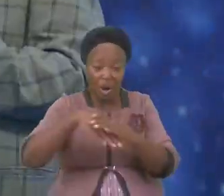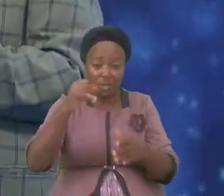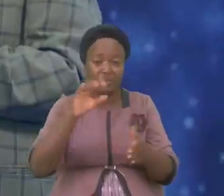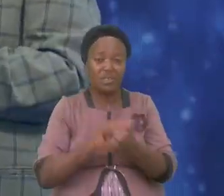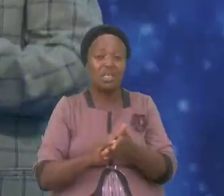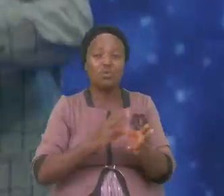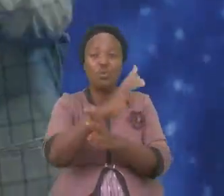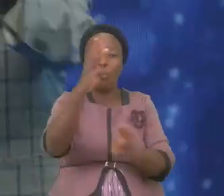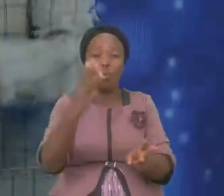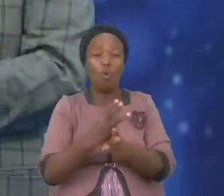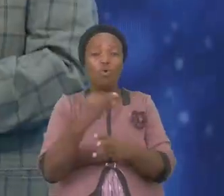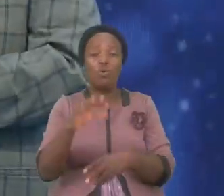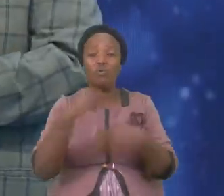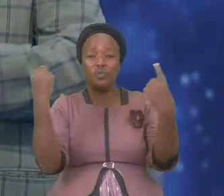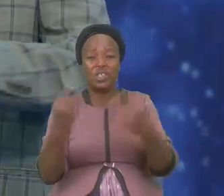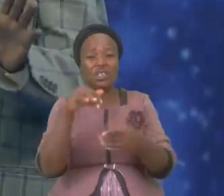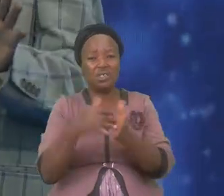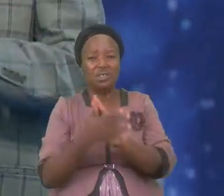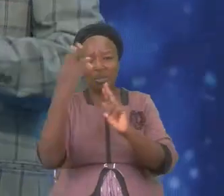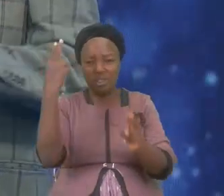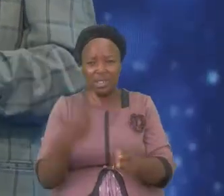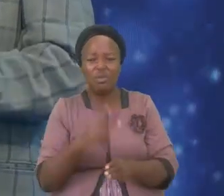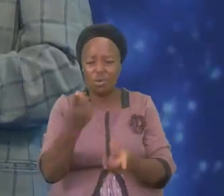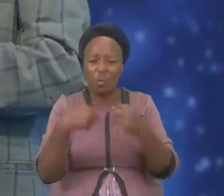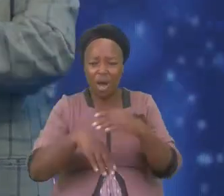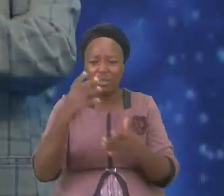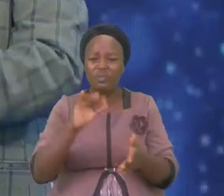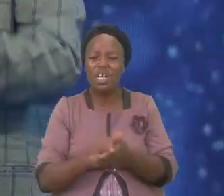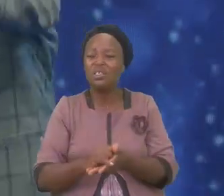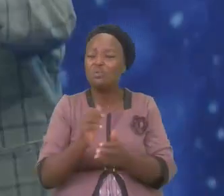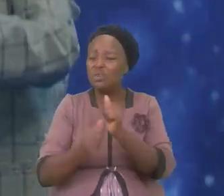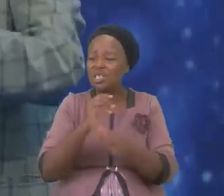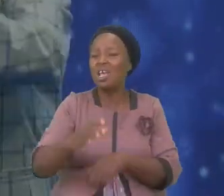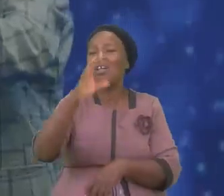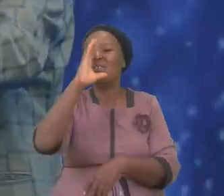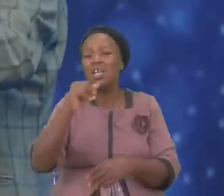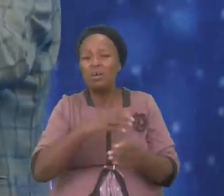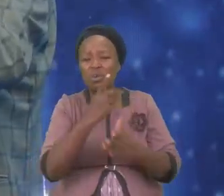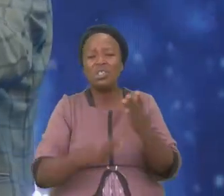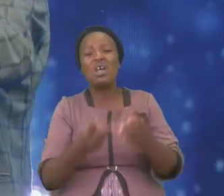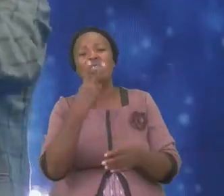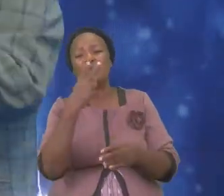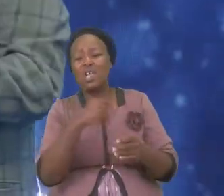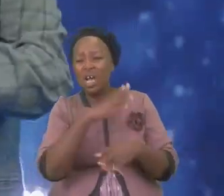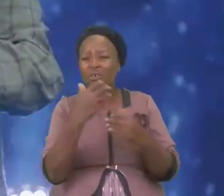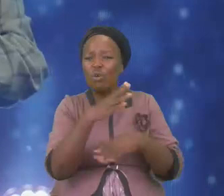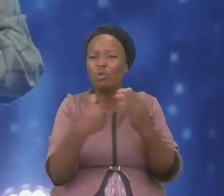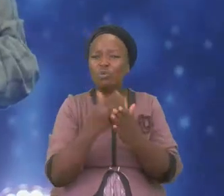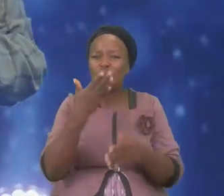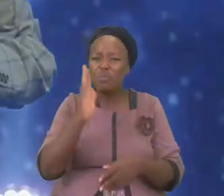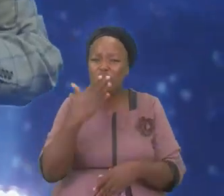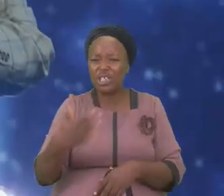what they are drinking, out of what they are smoking, out of everything what they are worshiping. It says, arise ye